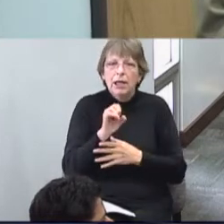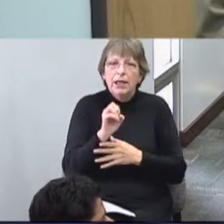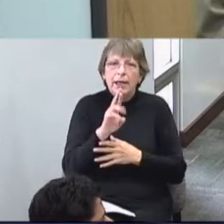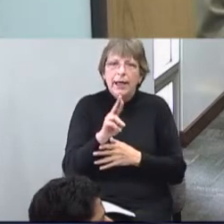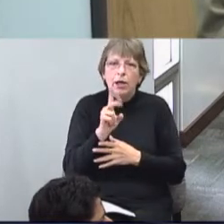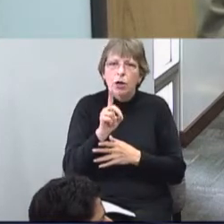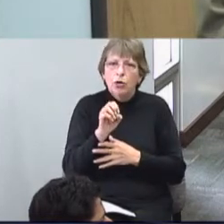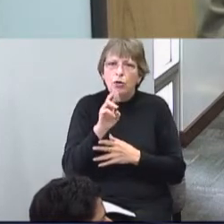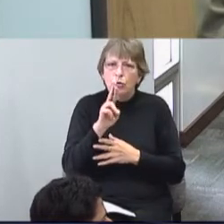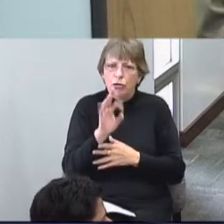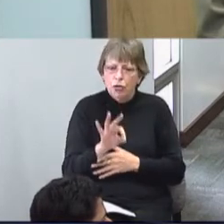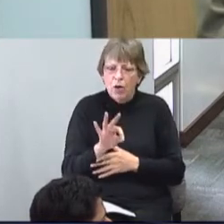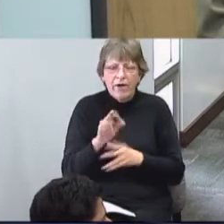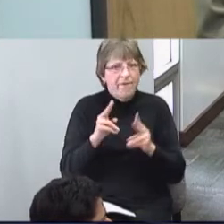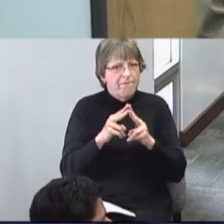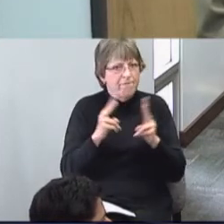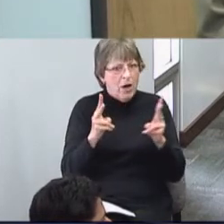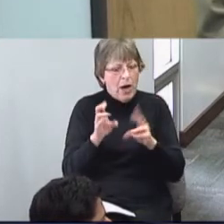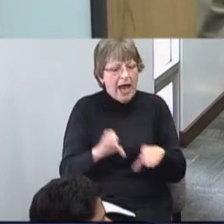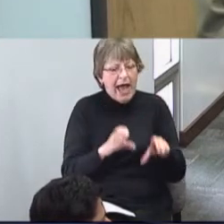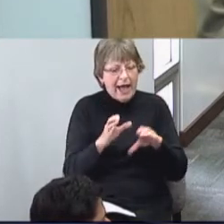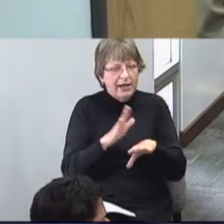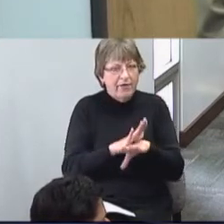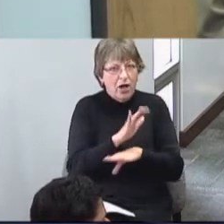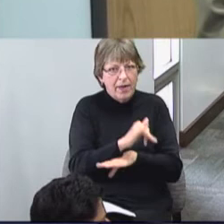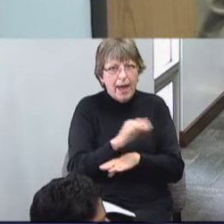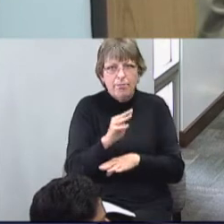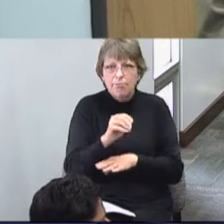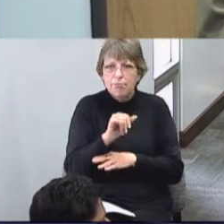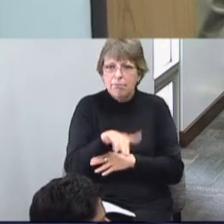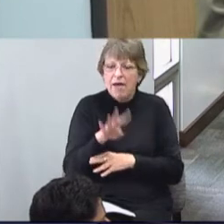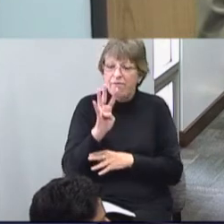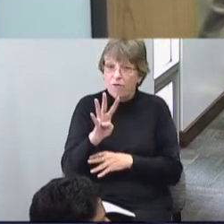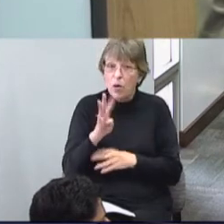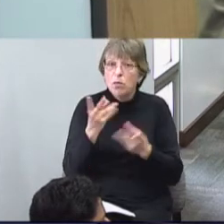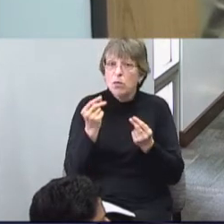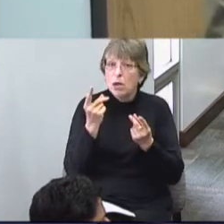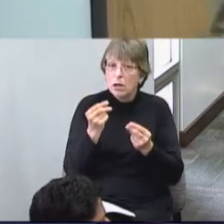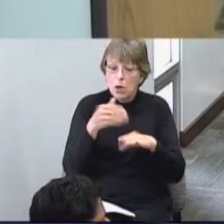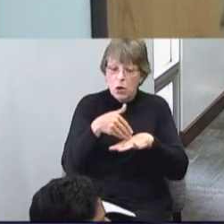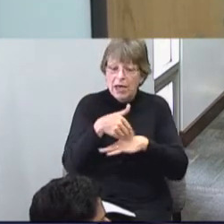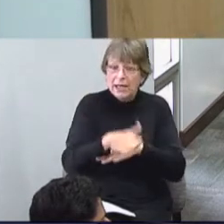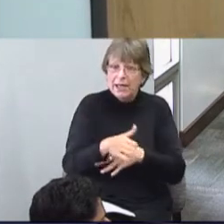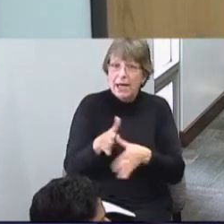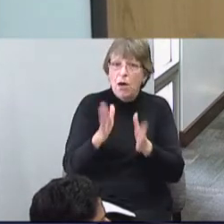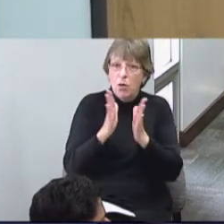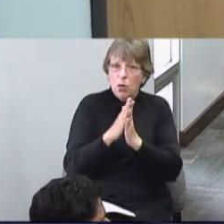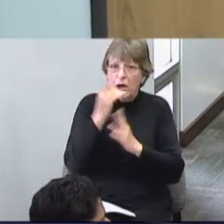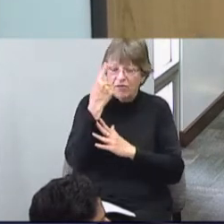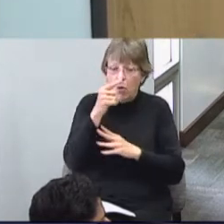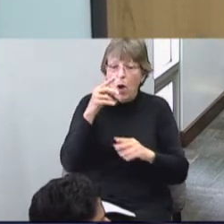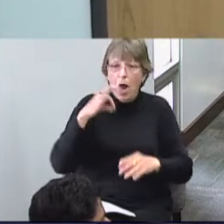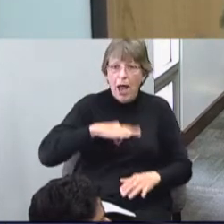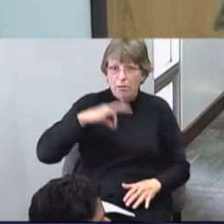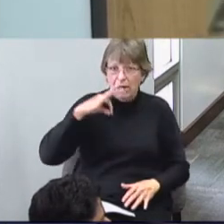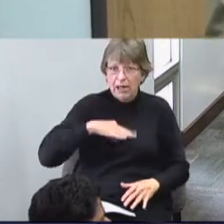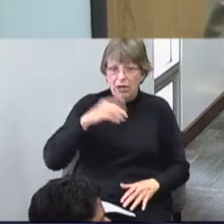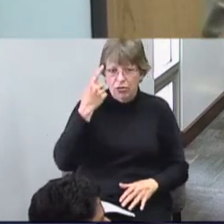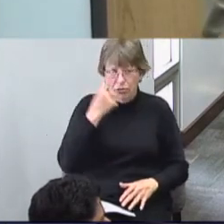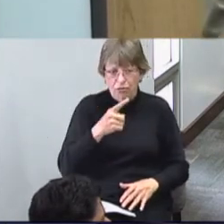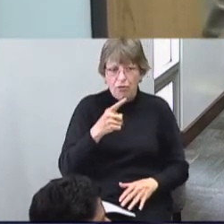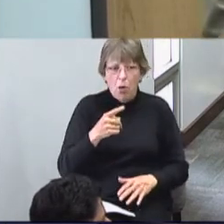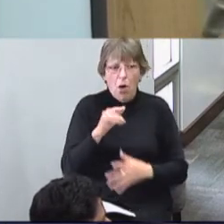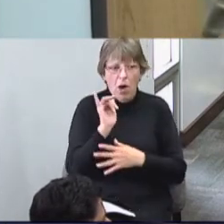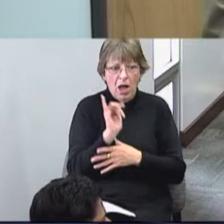this process, and on May 4th sent out a request for applications for construction managers at risk to